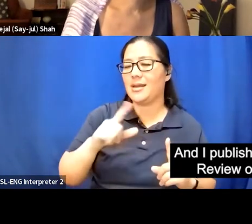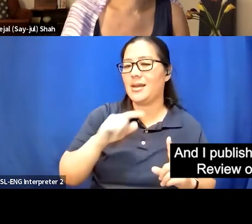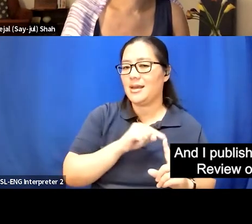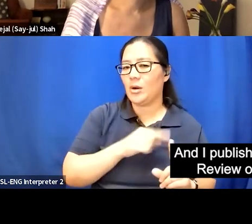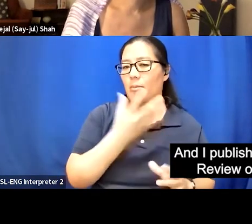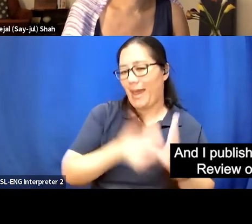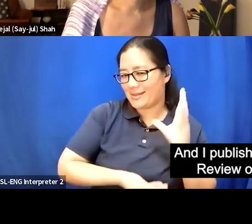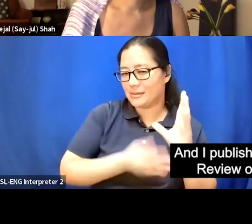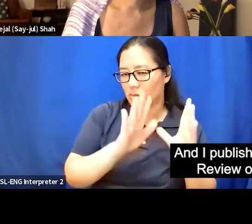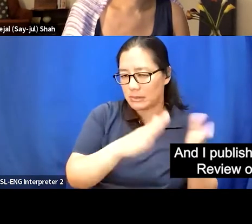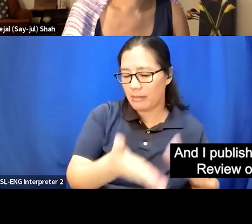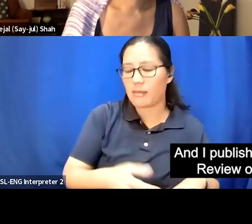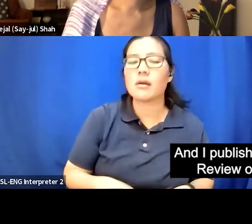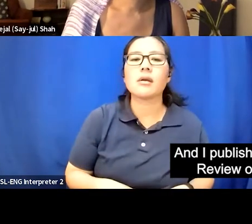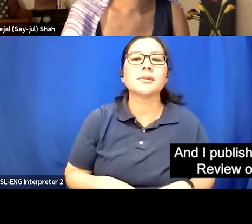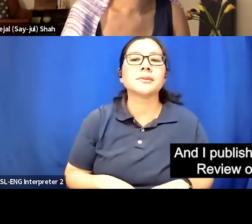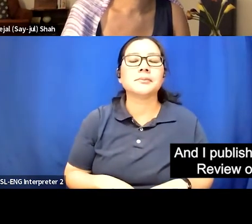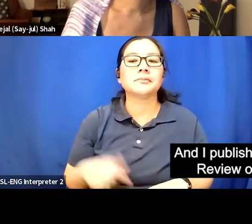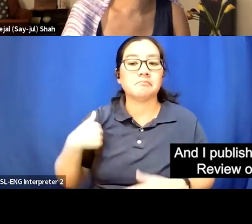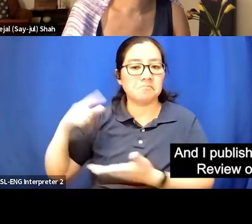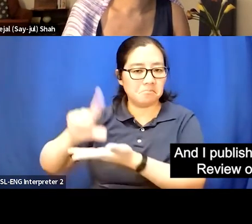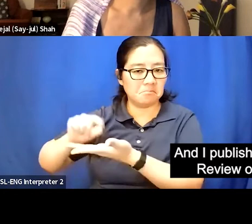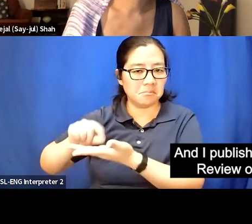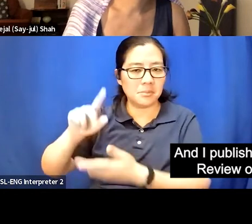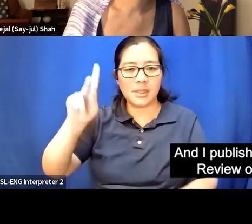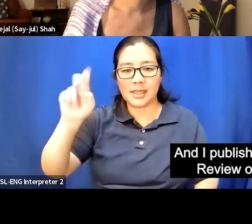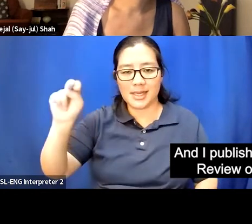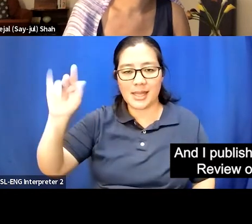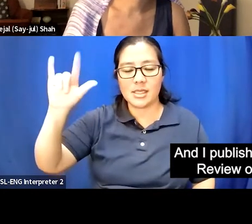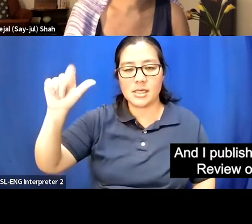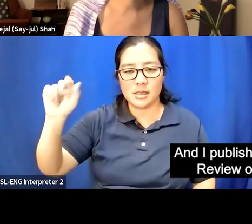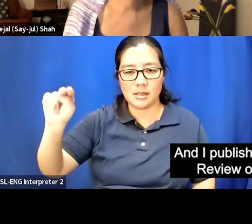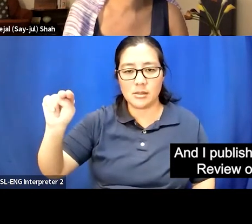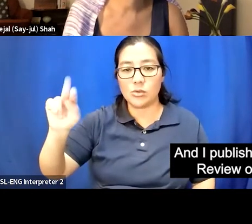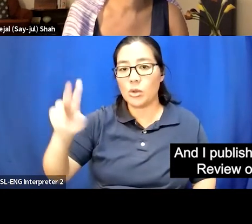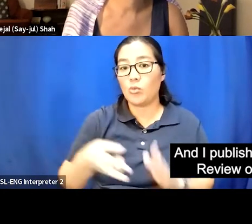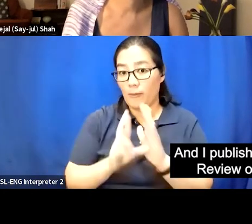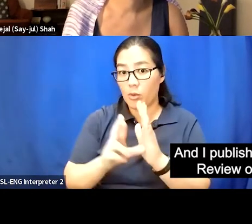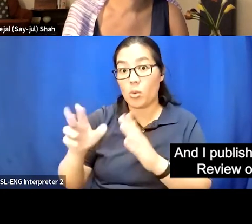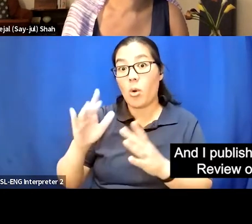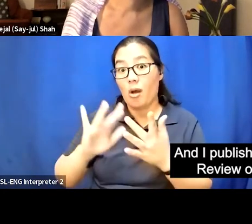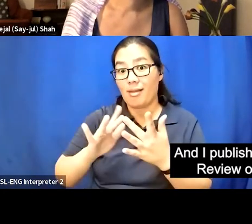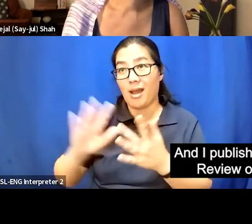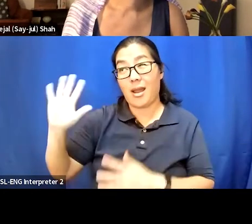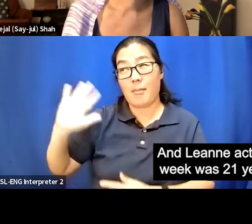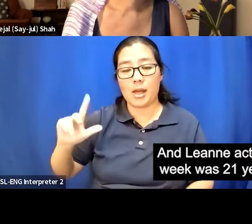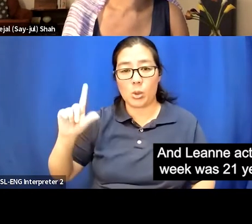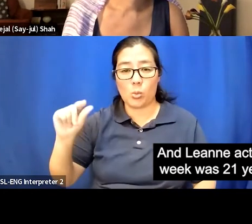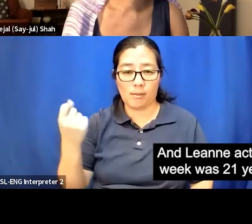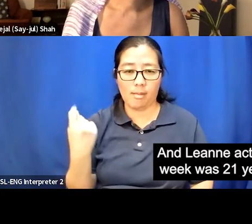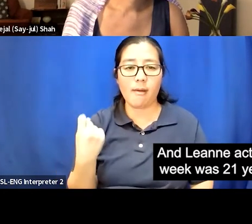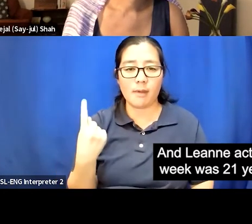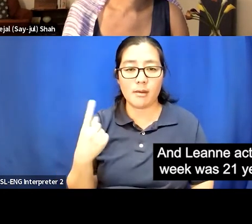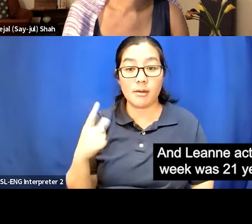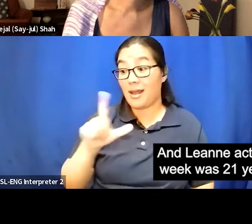And I published it in the Kenyon Review online in 2011. And